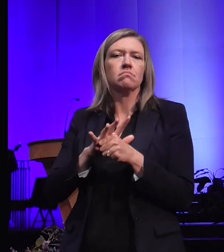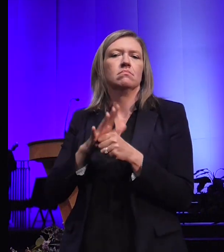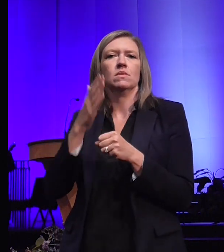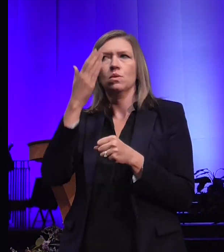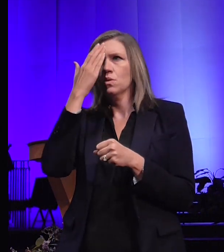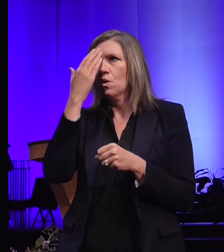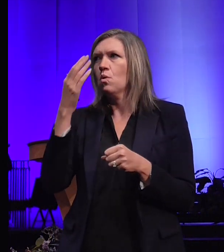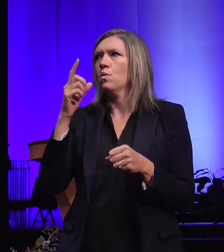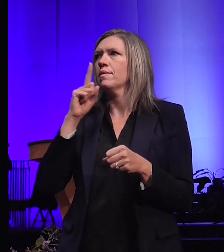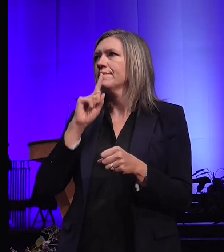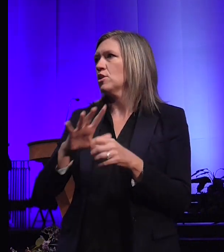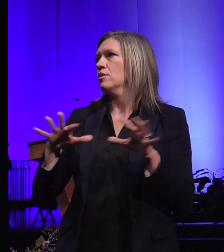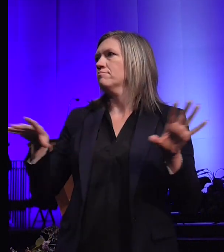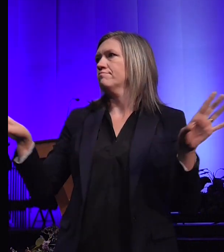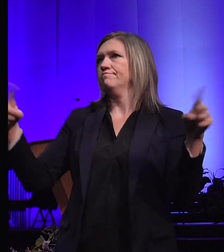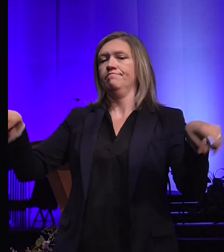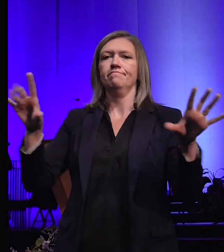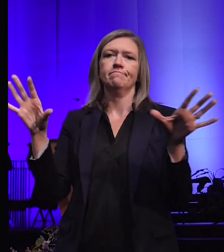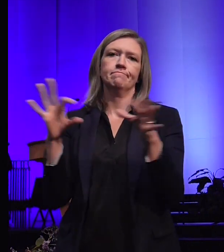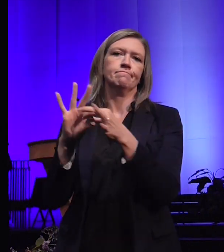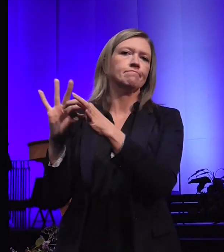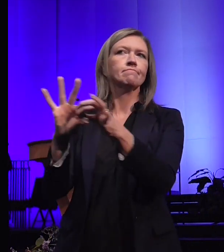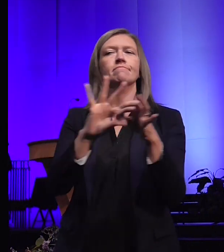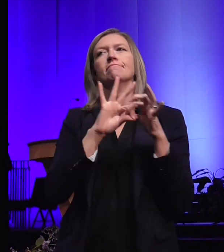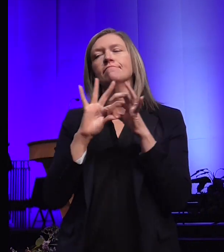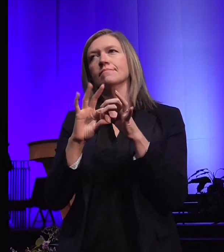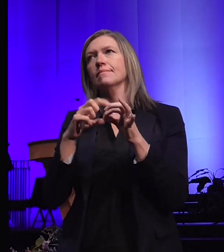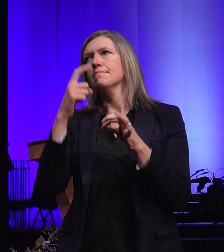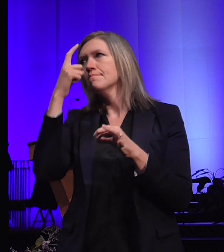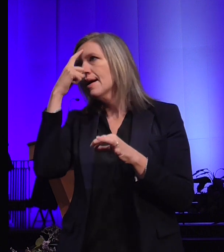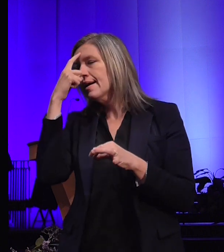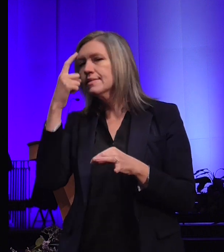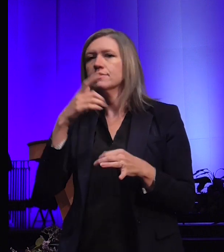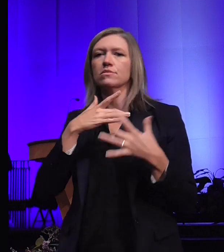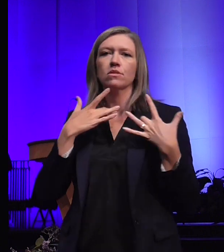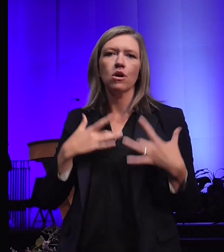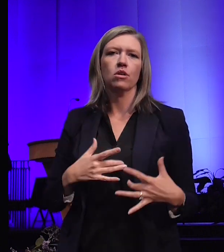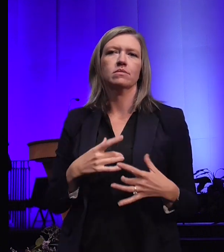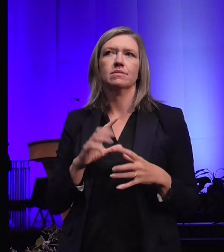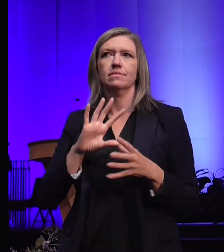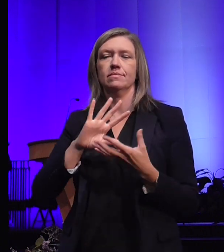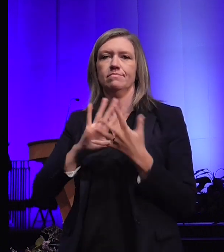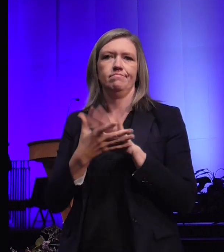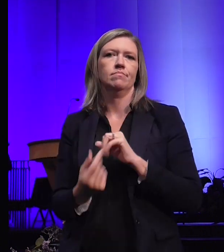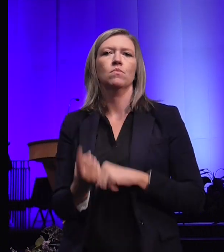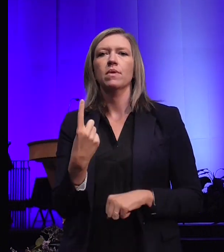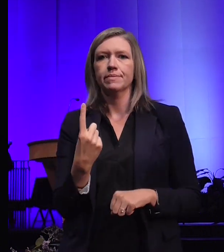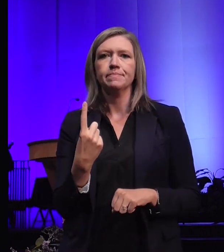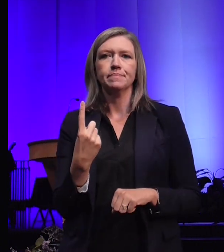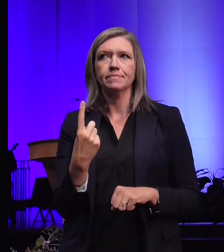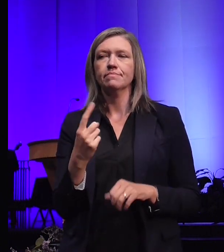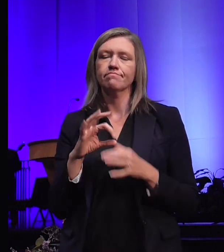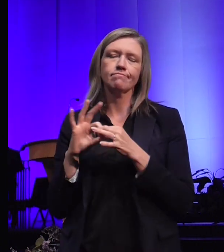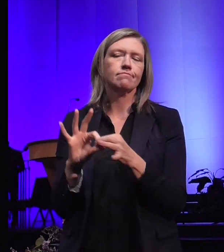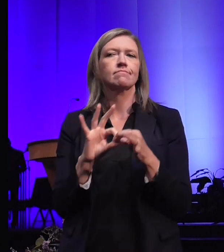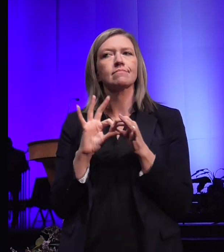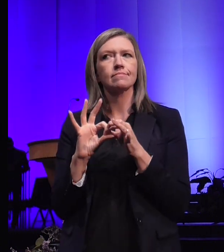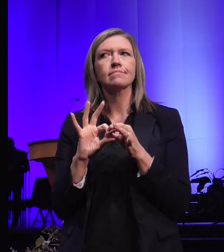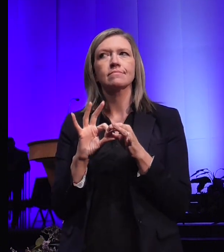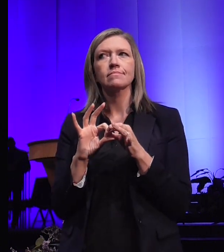all connected through our minds and our hearts. We are all one. And so this morning, I am